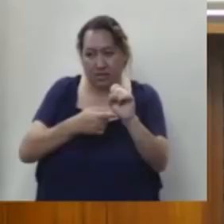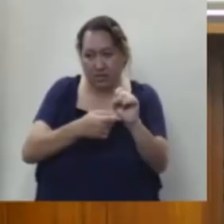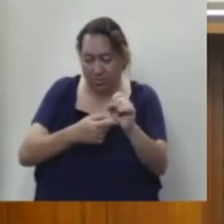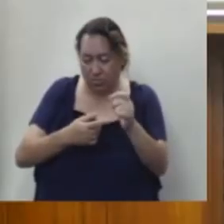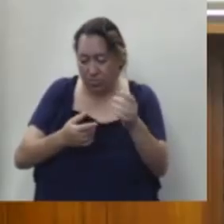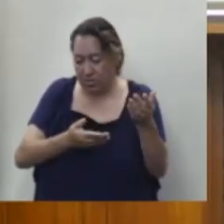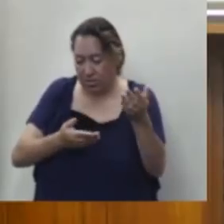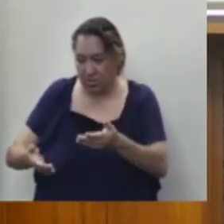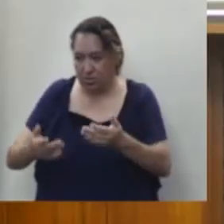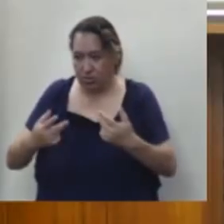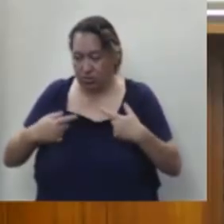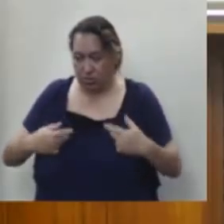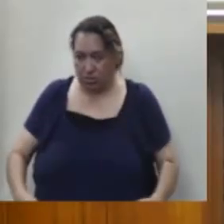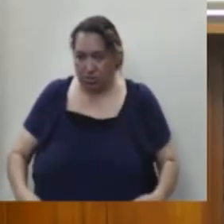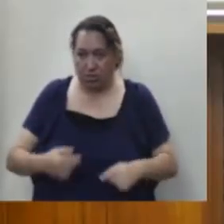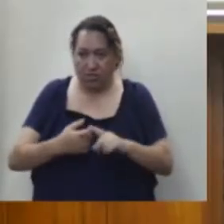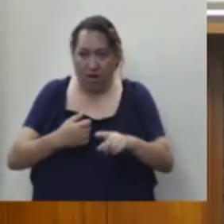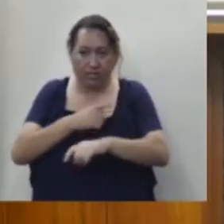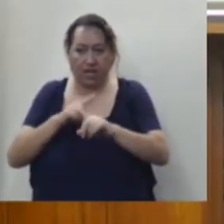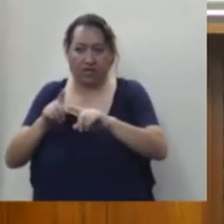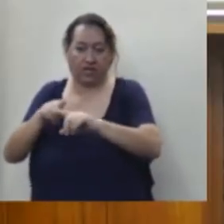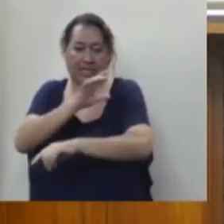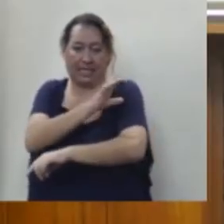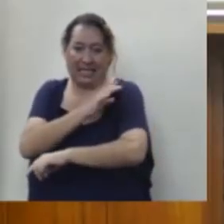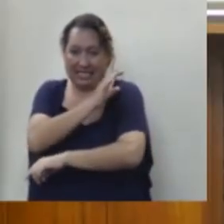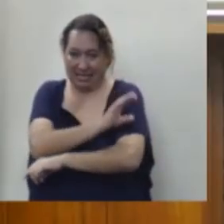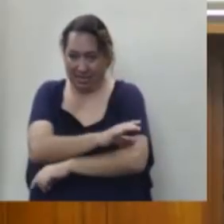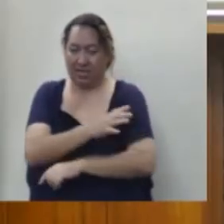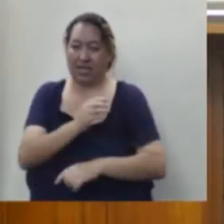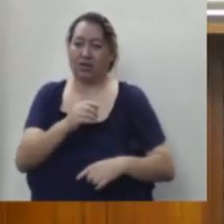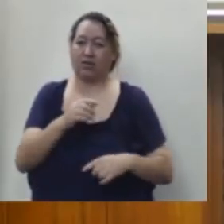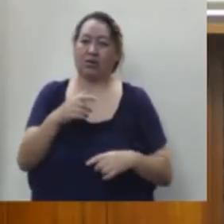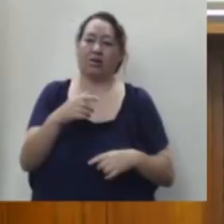clinics and GMH and so forth. So people